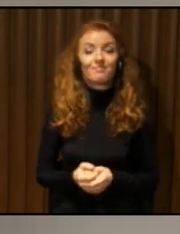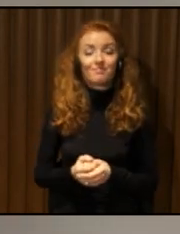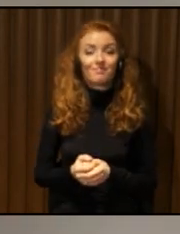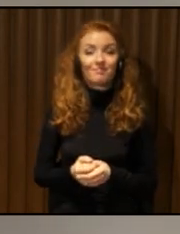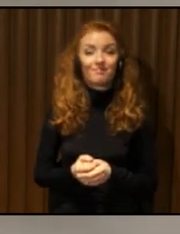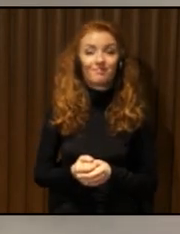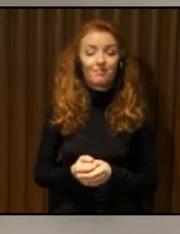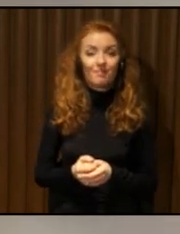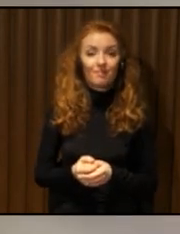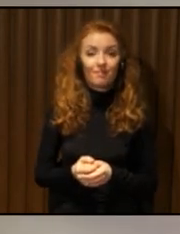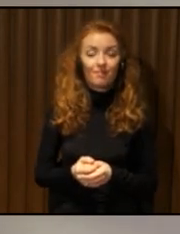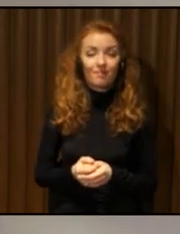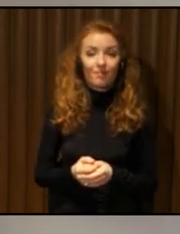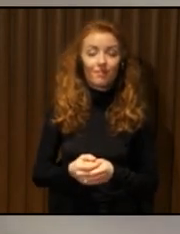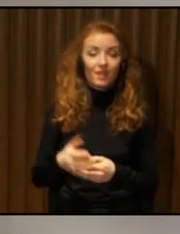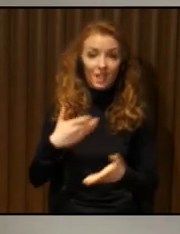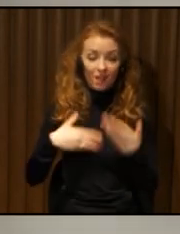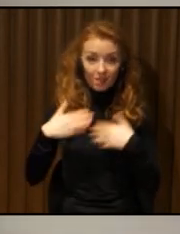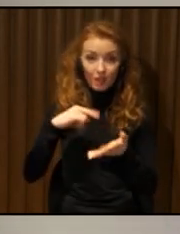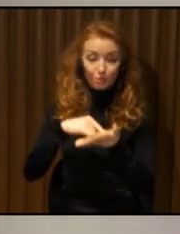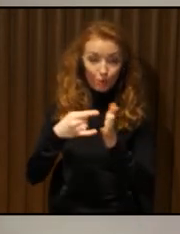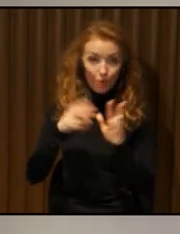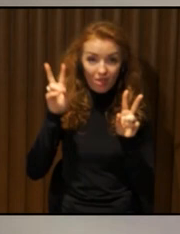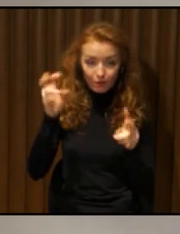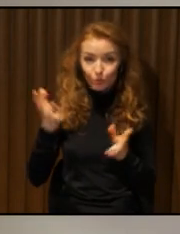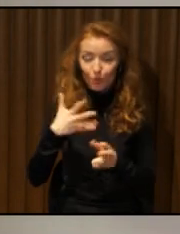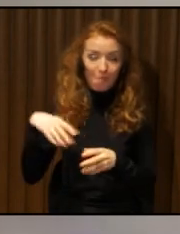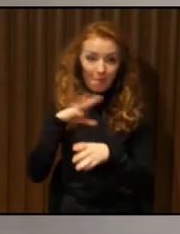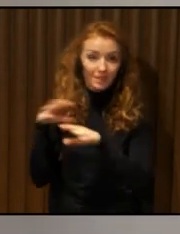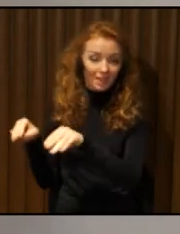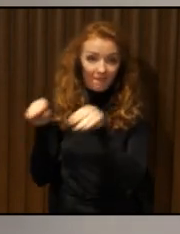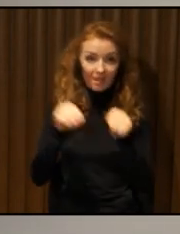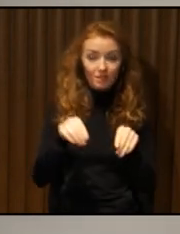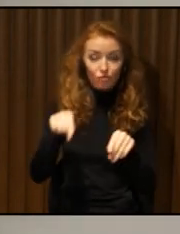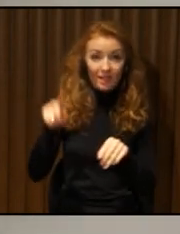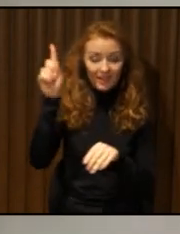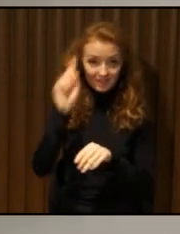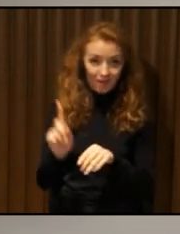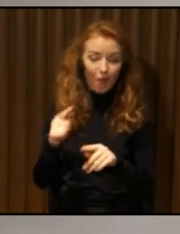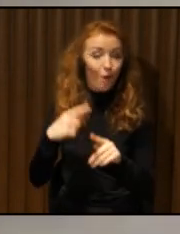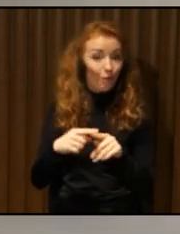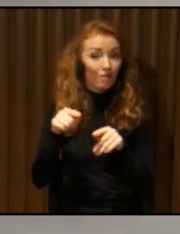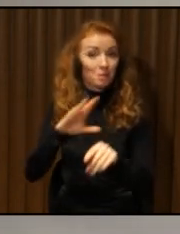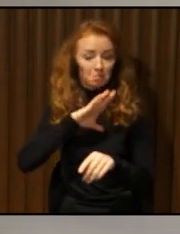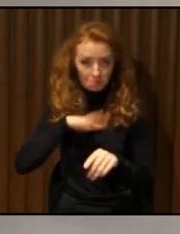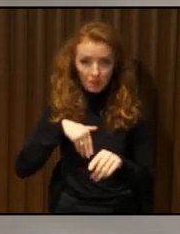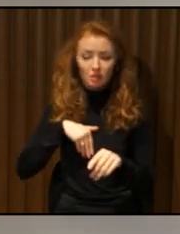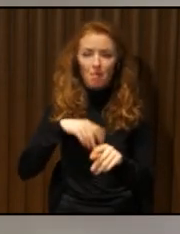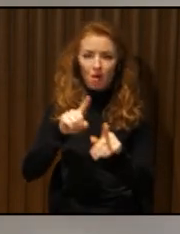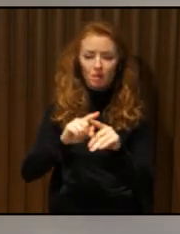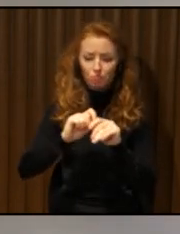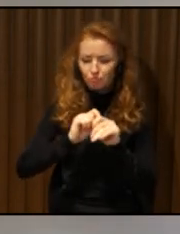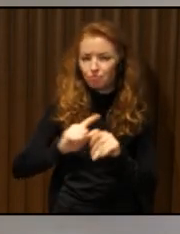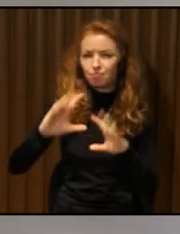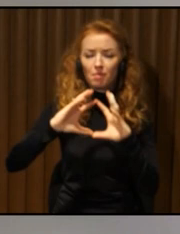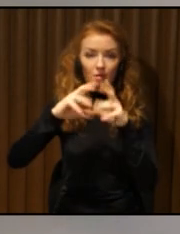that we did for IKEA, Tel Aviv, Israel. Went globally and won lots of prizes in the